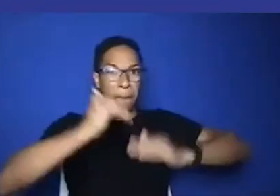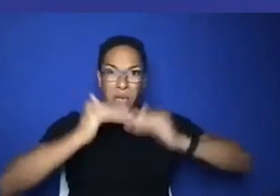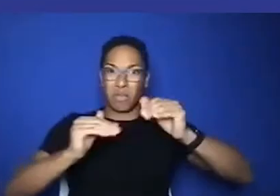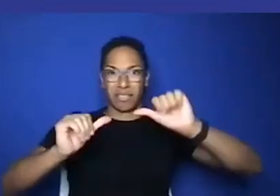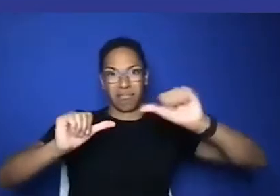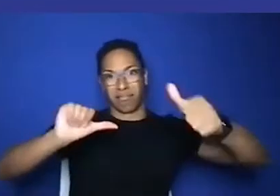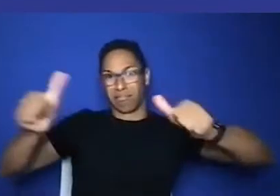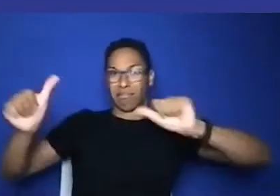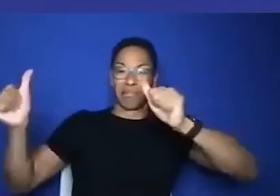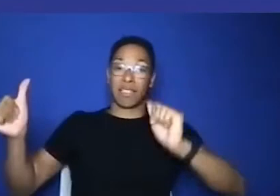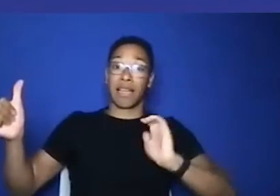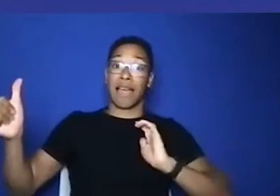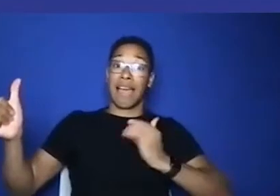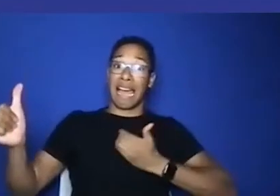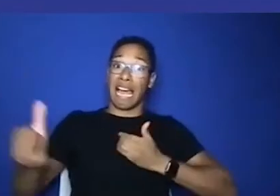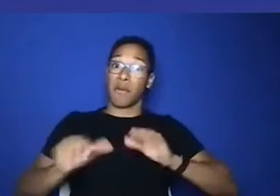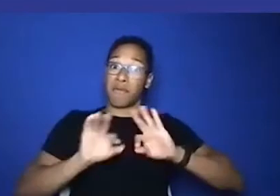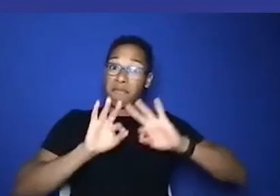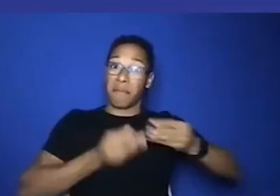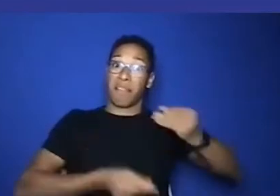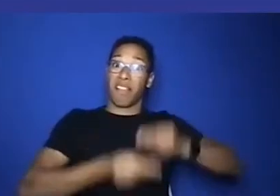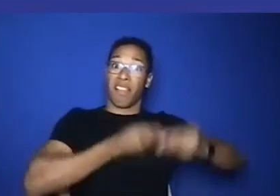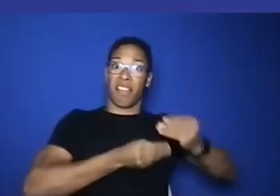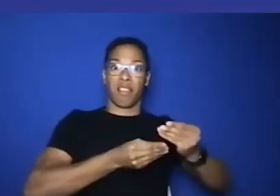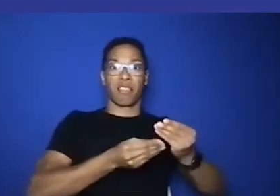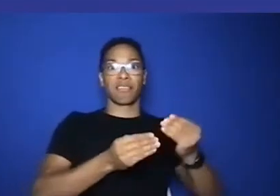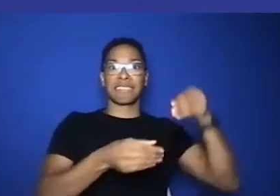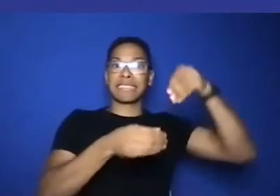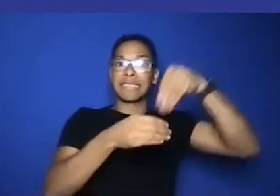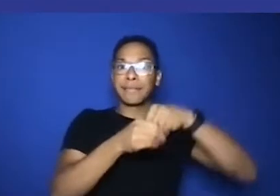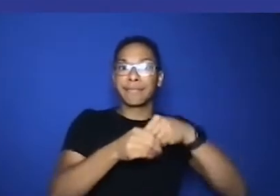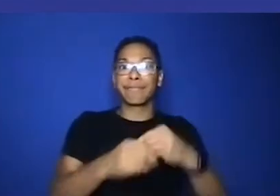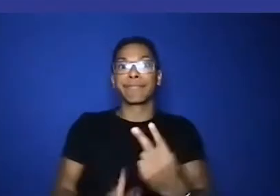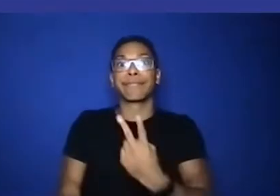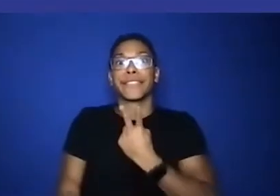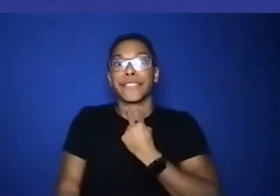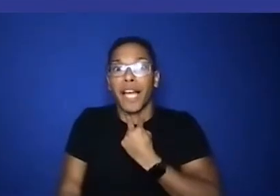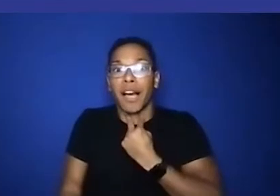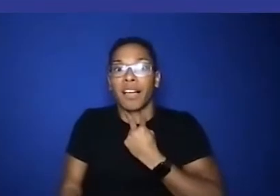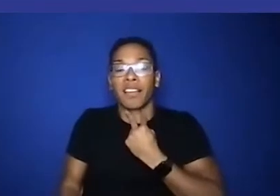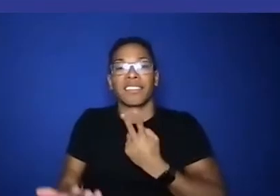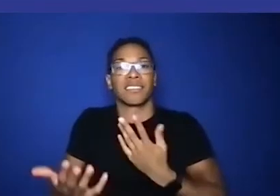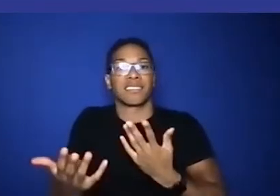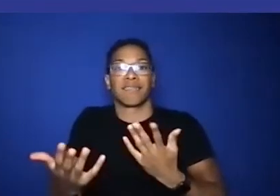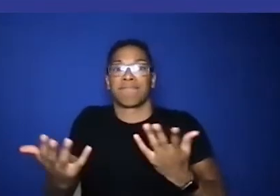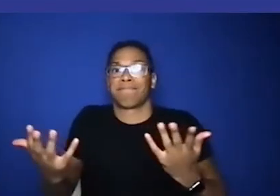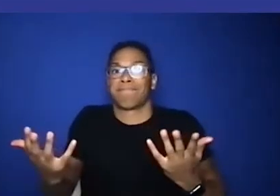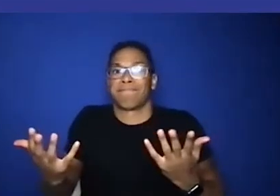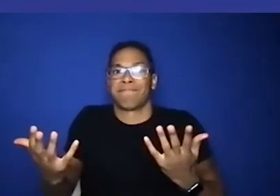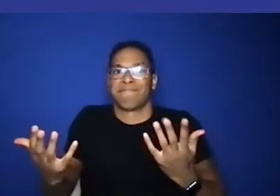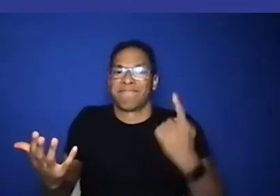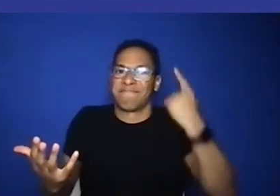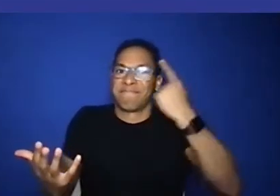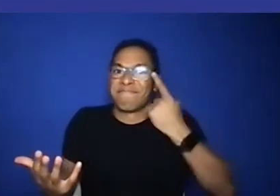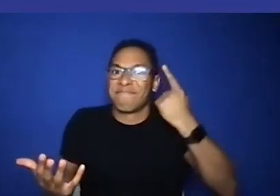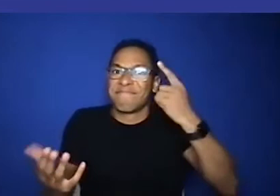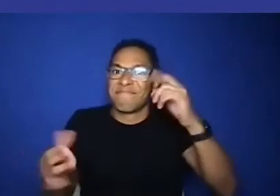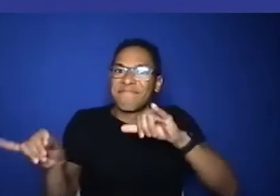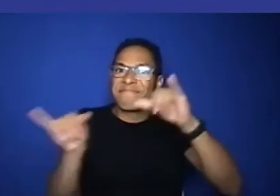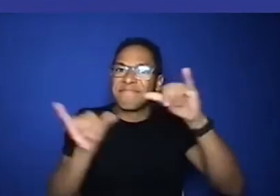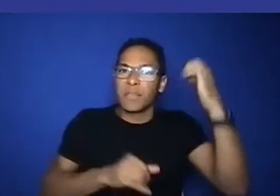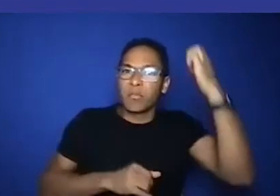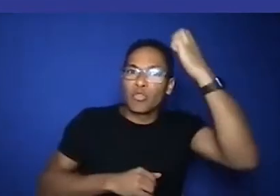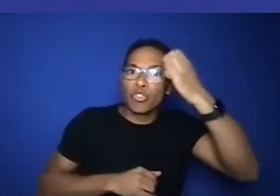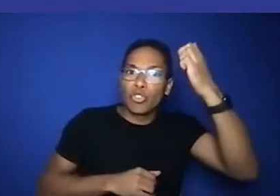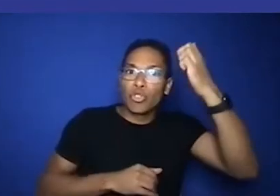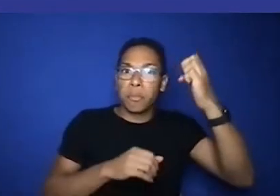cases trapped. They're in captivity, as Emily said. I think about the European institutions that are refusing to